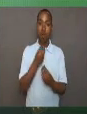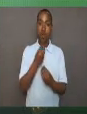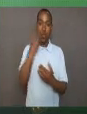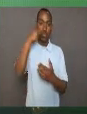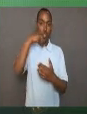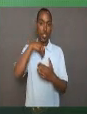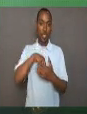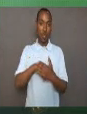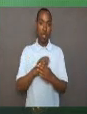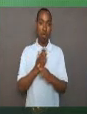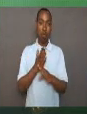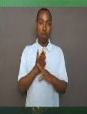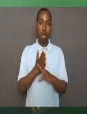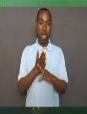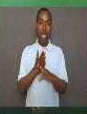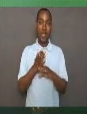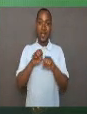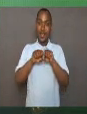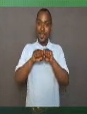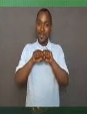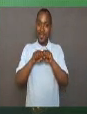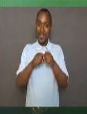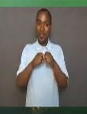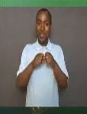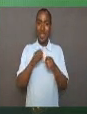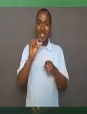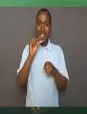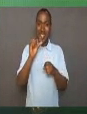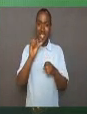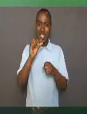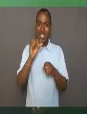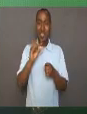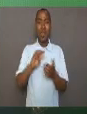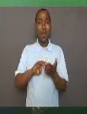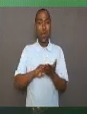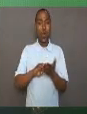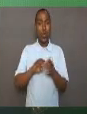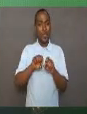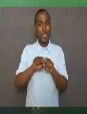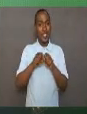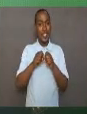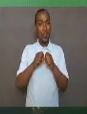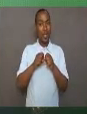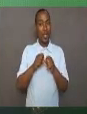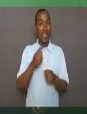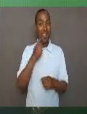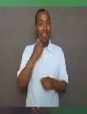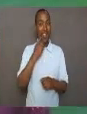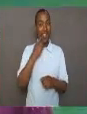is physically broken down into smaller pieces by biting and